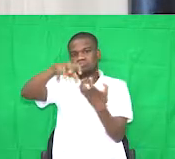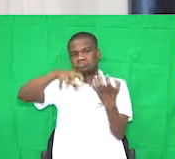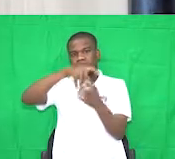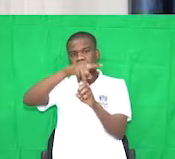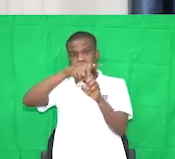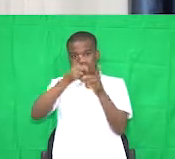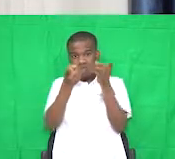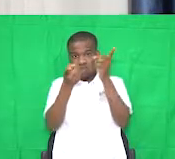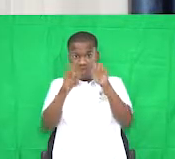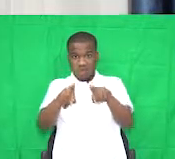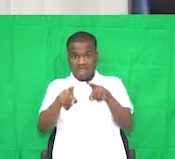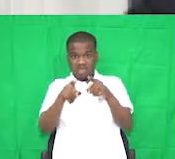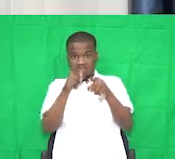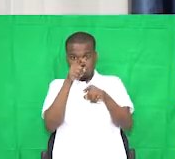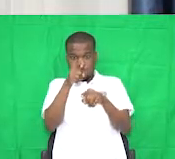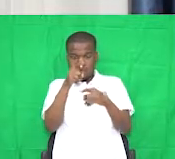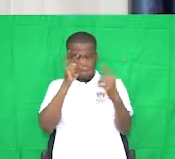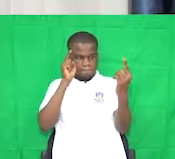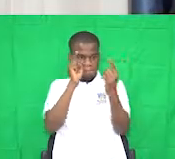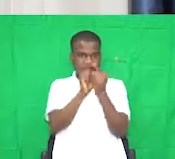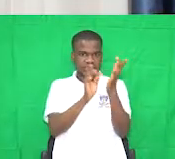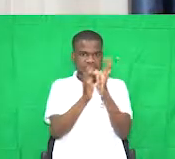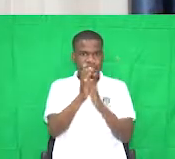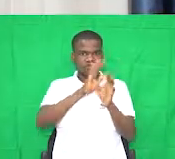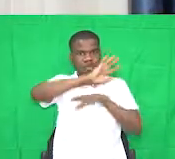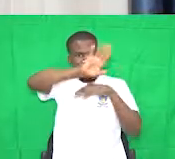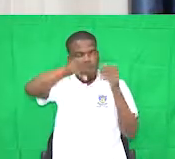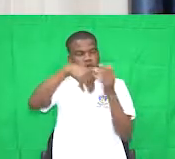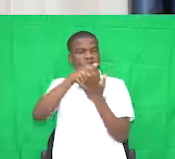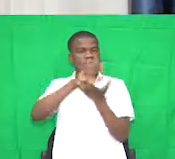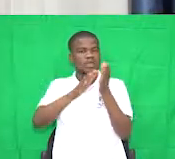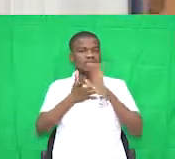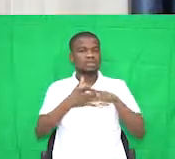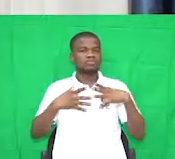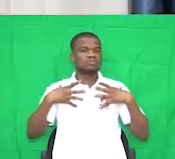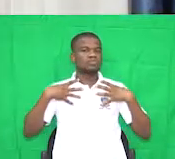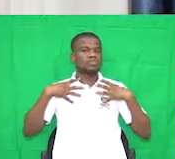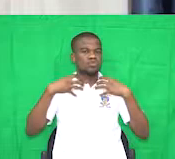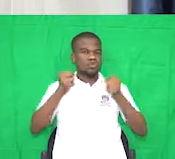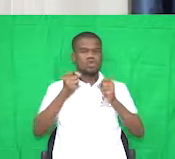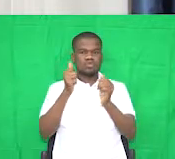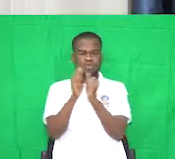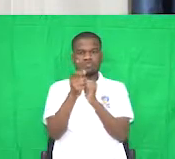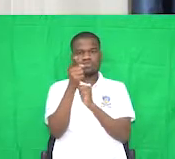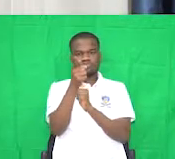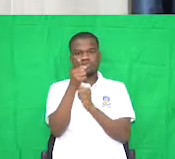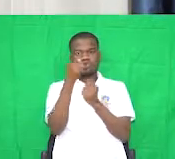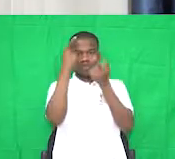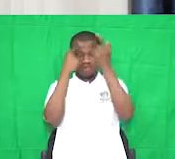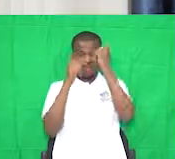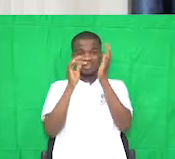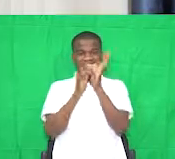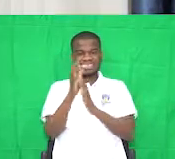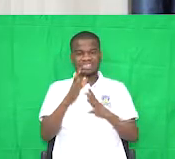having met the Lord, no assistant, bra, no ni Yesu ananti, impembe breno, Paul